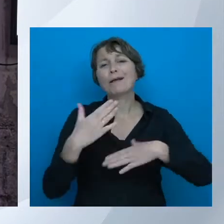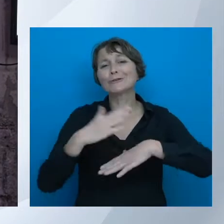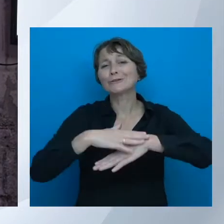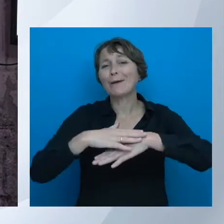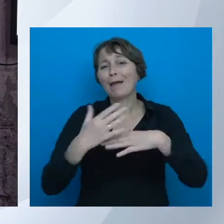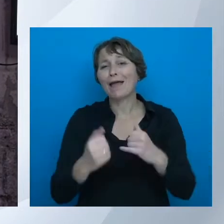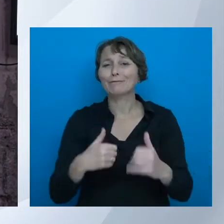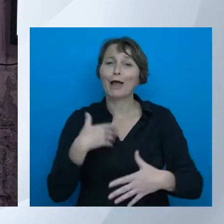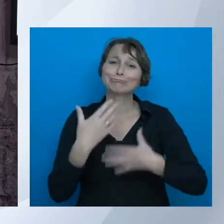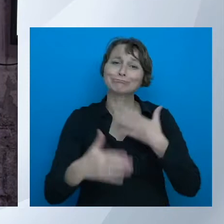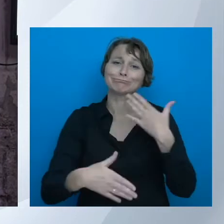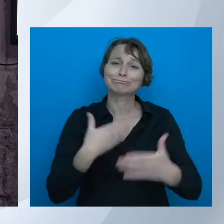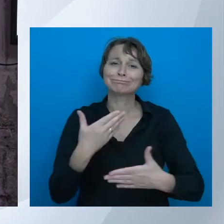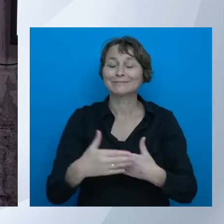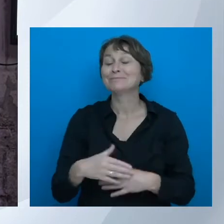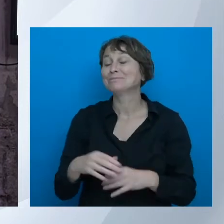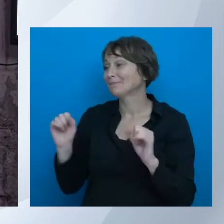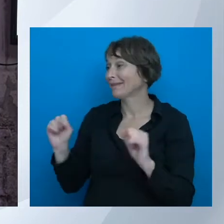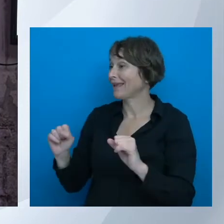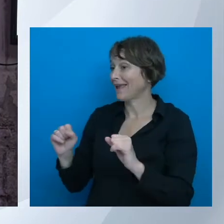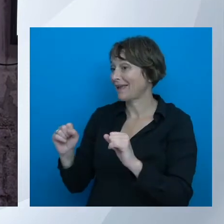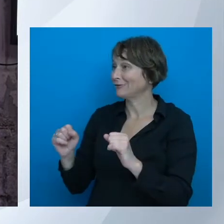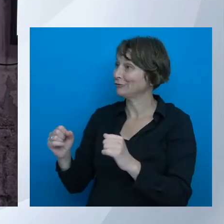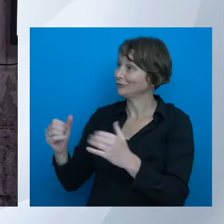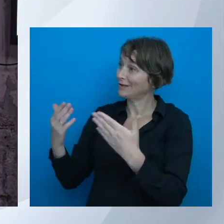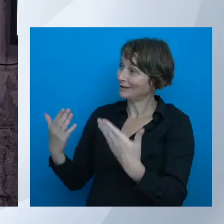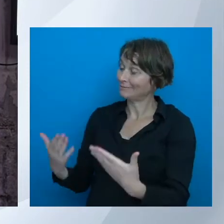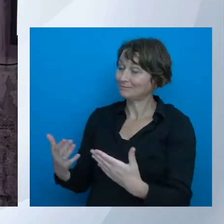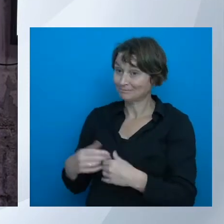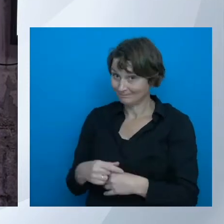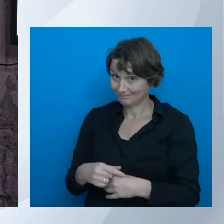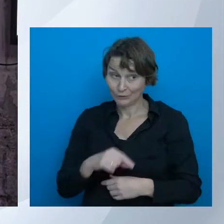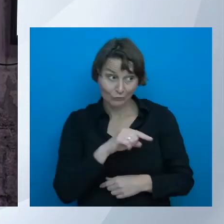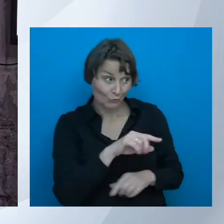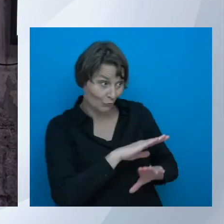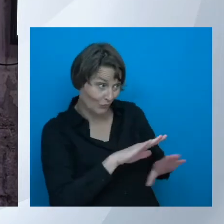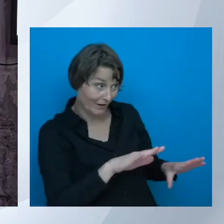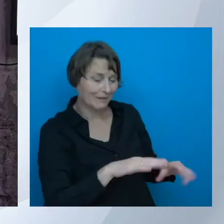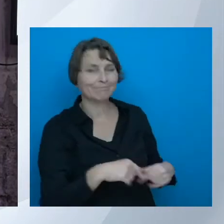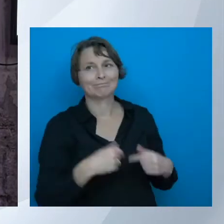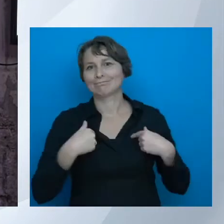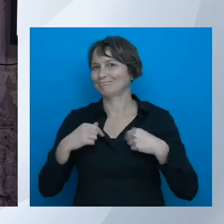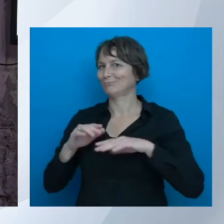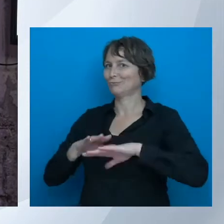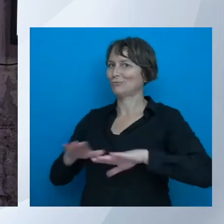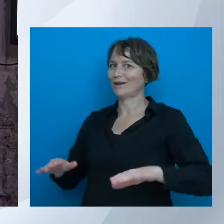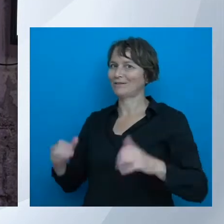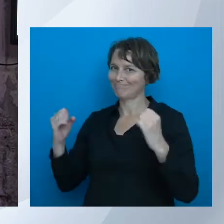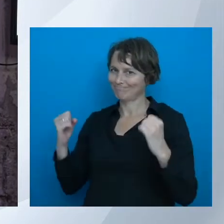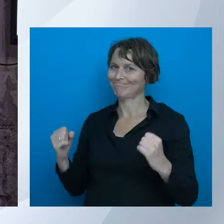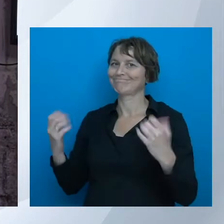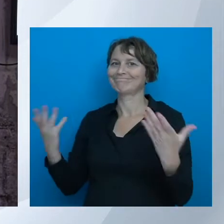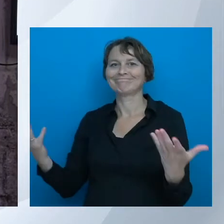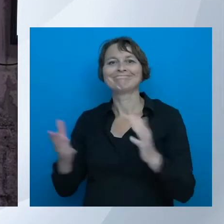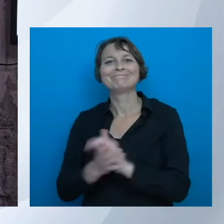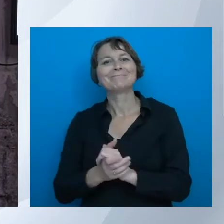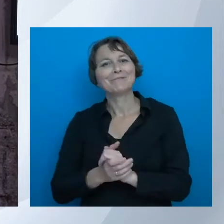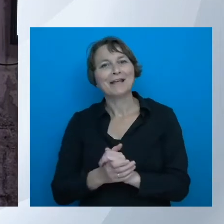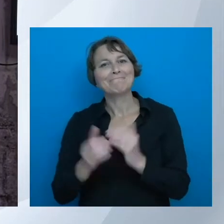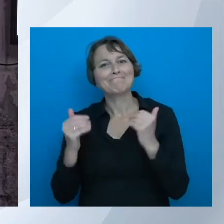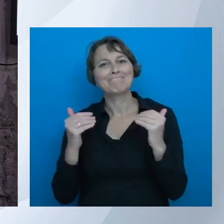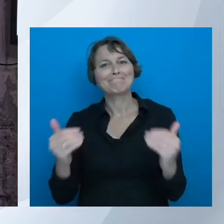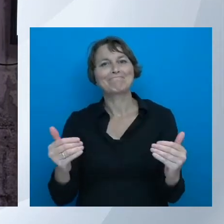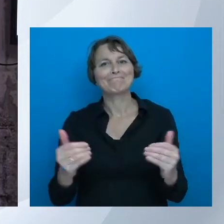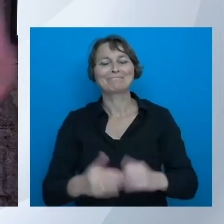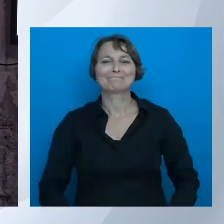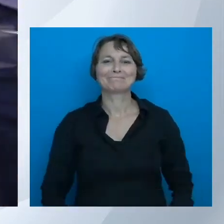it. Okay. Awesome. So are you ready? I'm ready, definitely. Okay. Now let's get started. Let's get started. Cool. Good